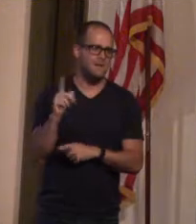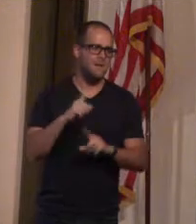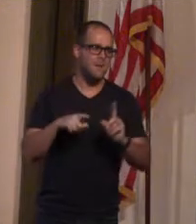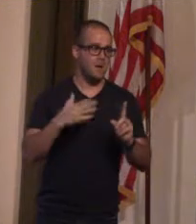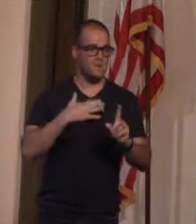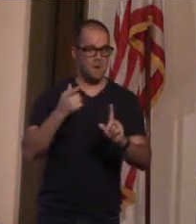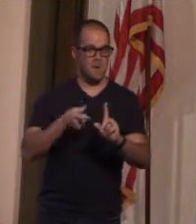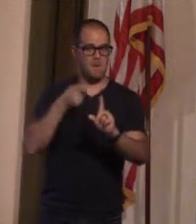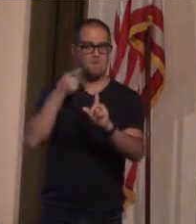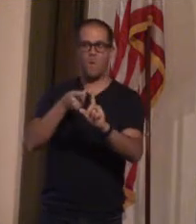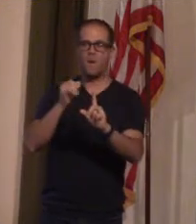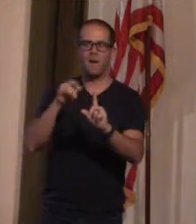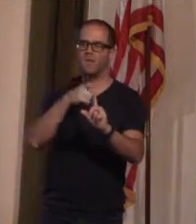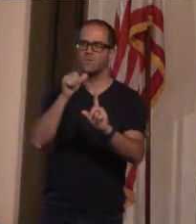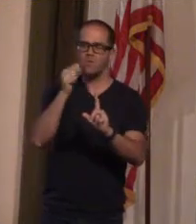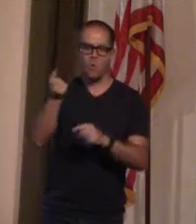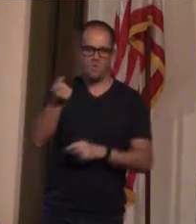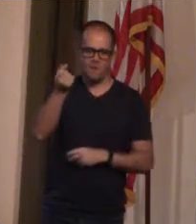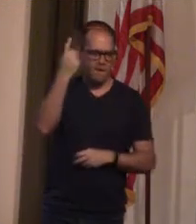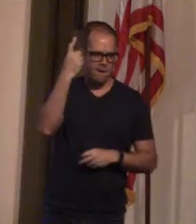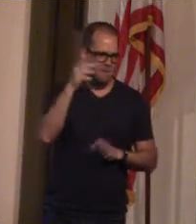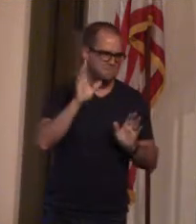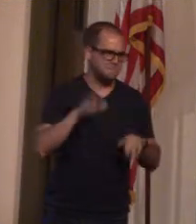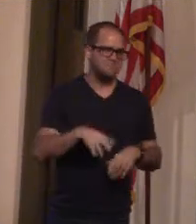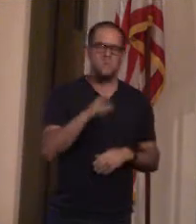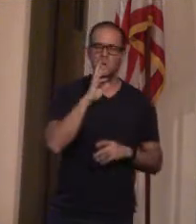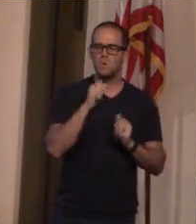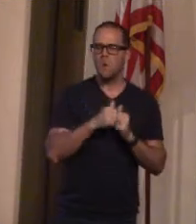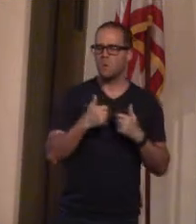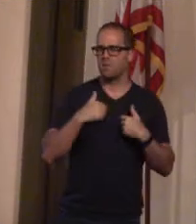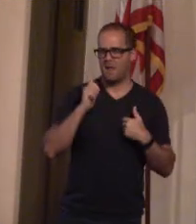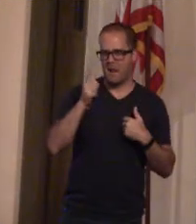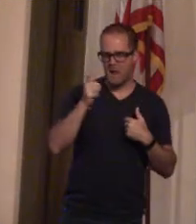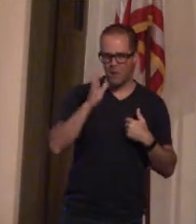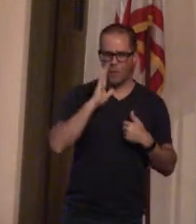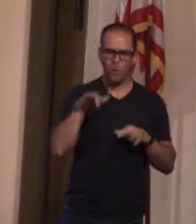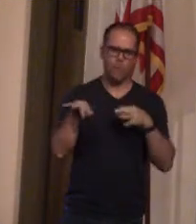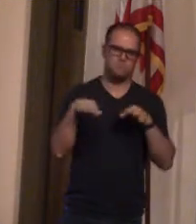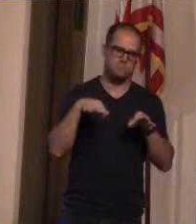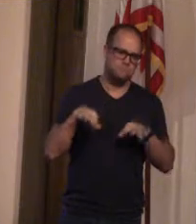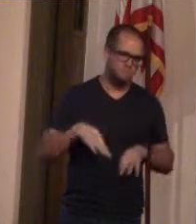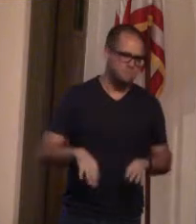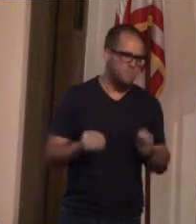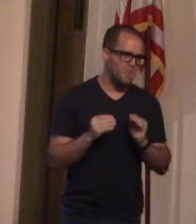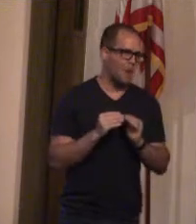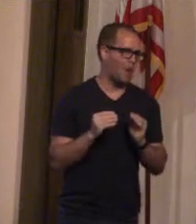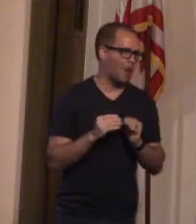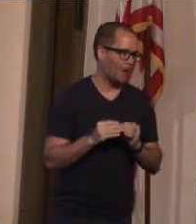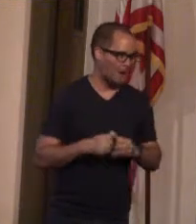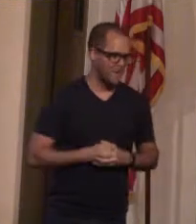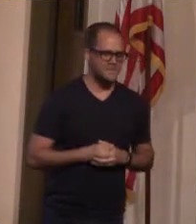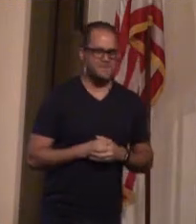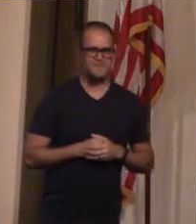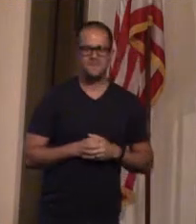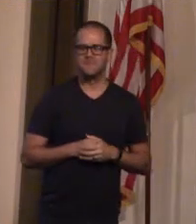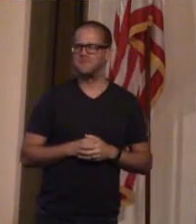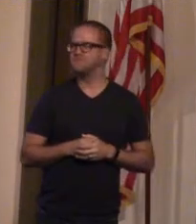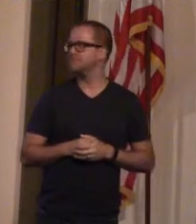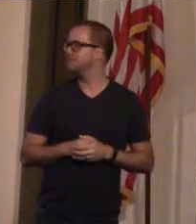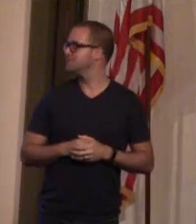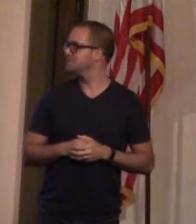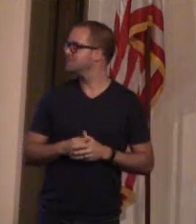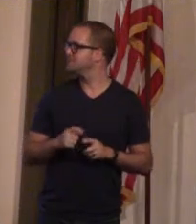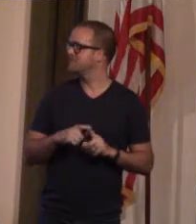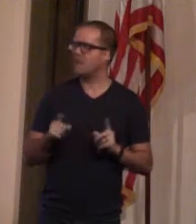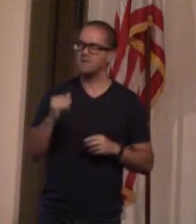aware that this is fiction and not everyone in this room is a Star Trek geek, but I am making a point. And if you're not